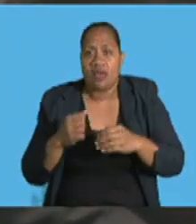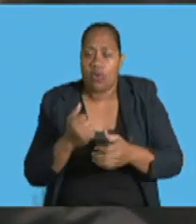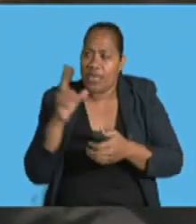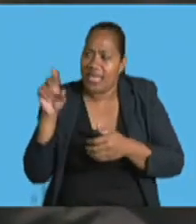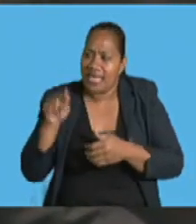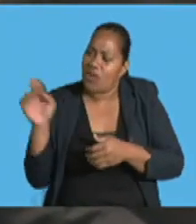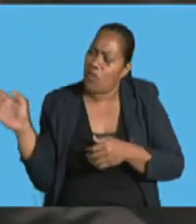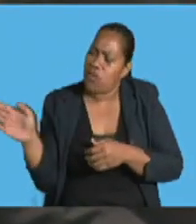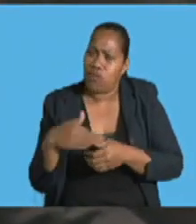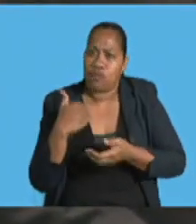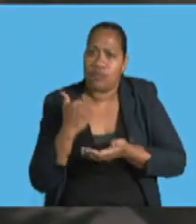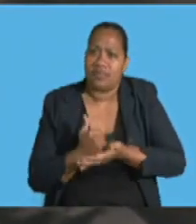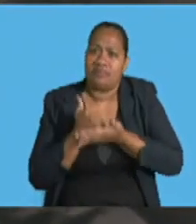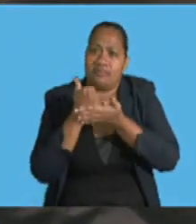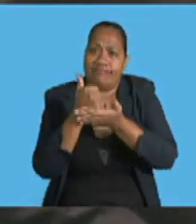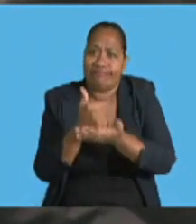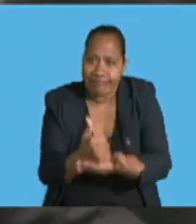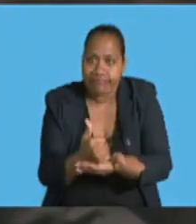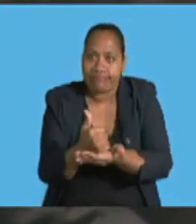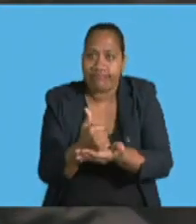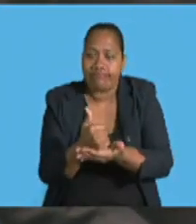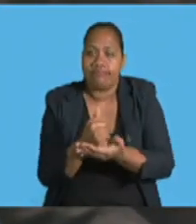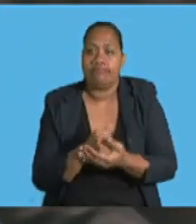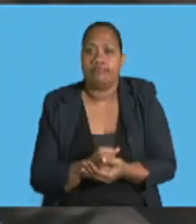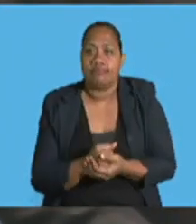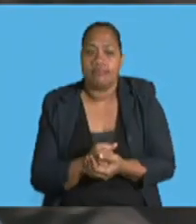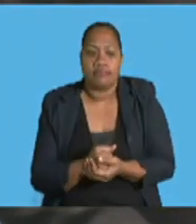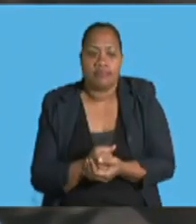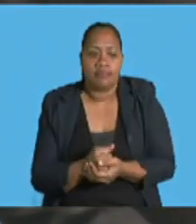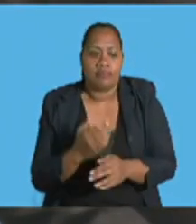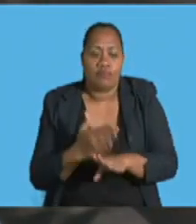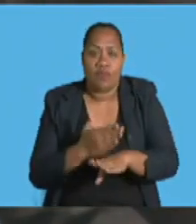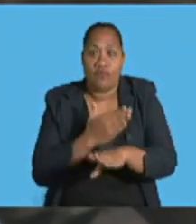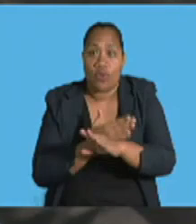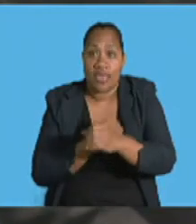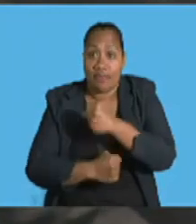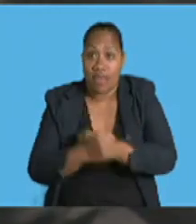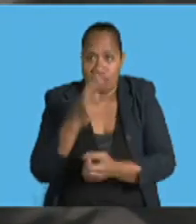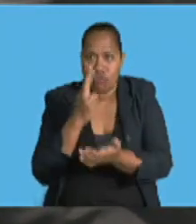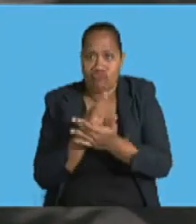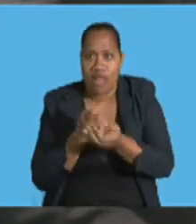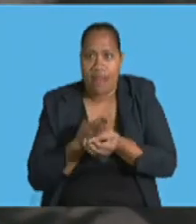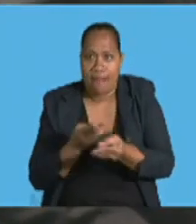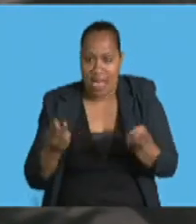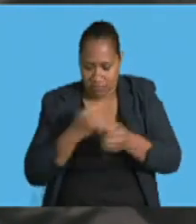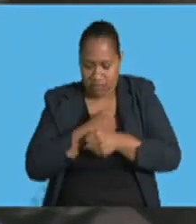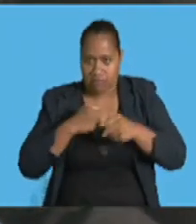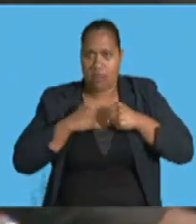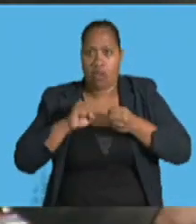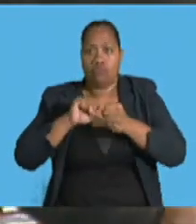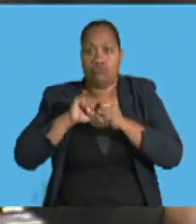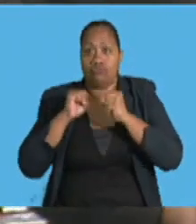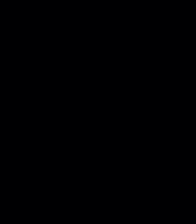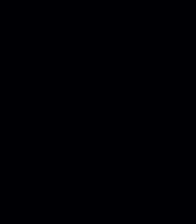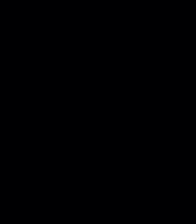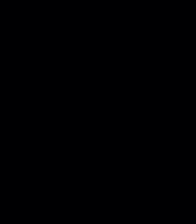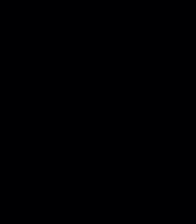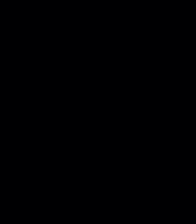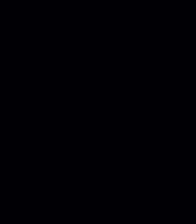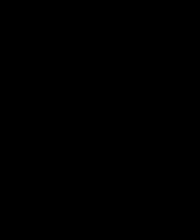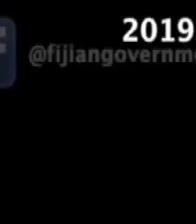support before it becomes a real menace to our society and economy. I thank you, sir.